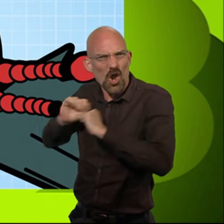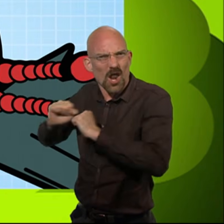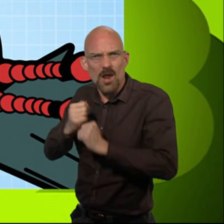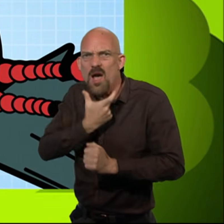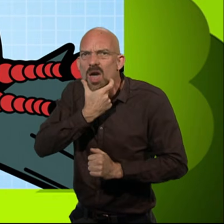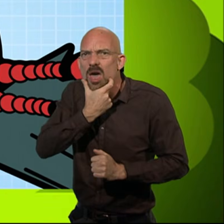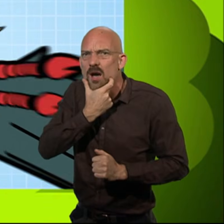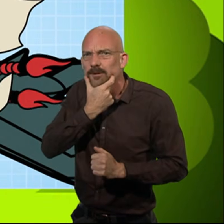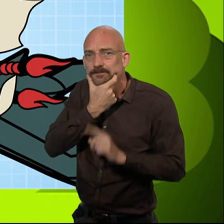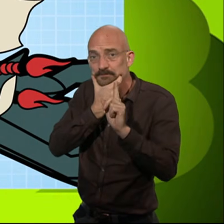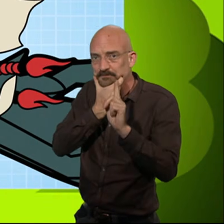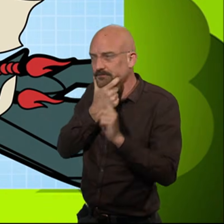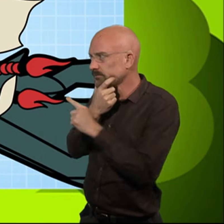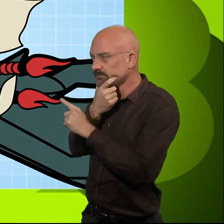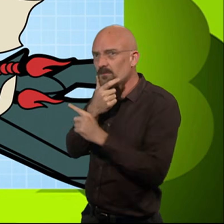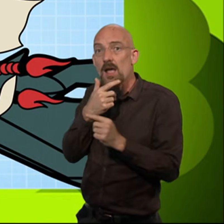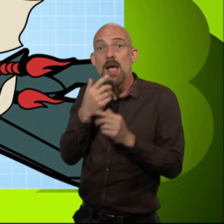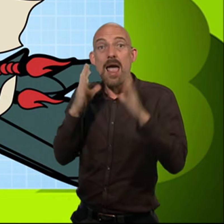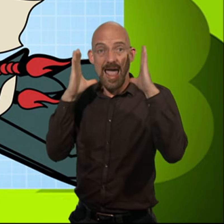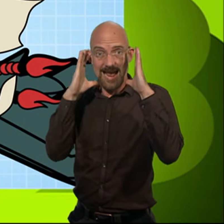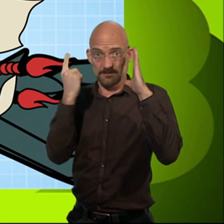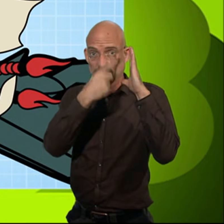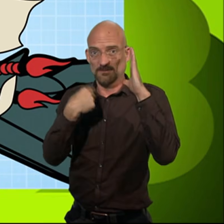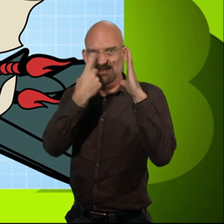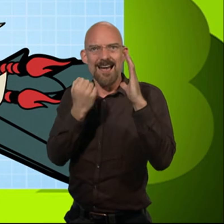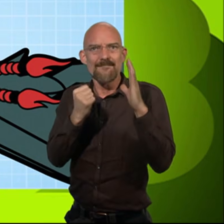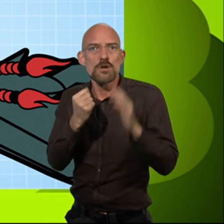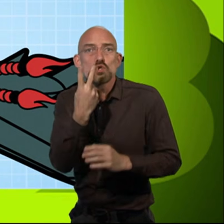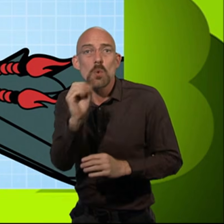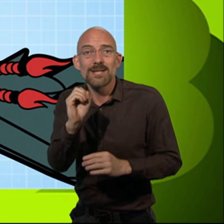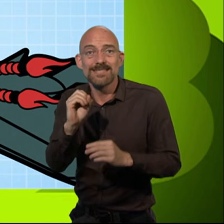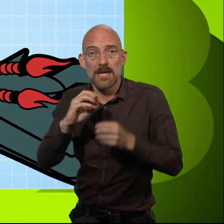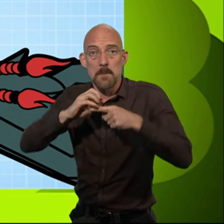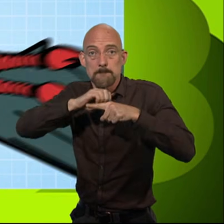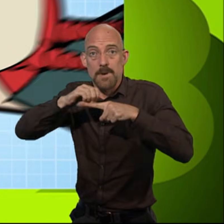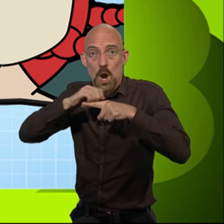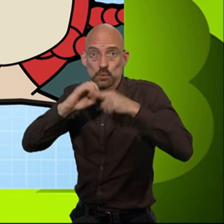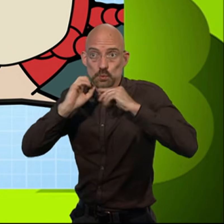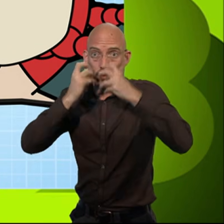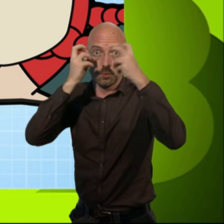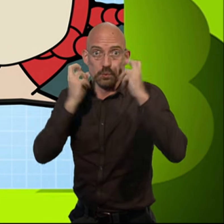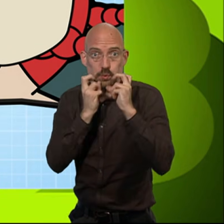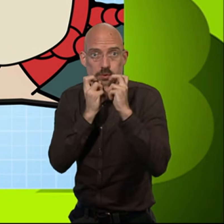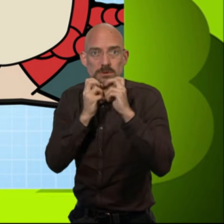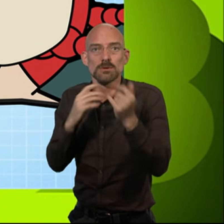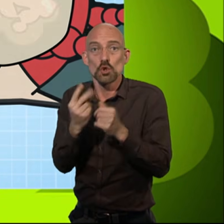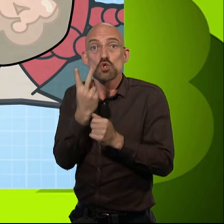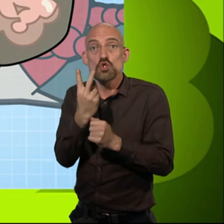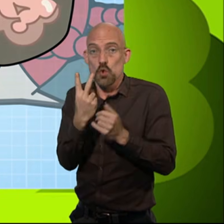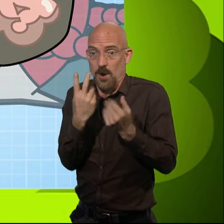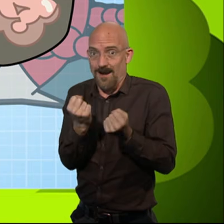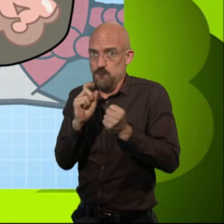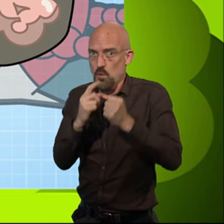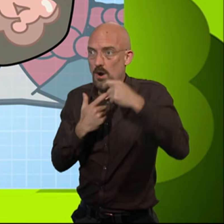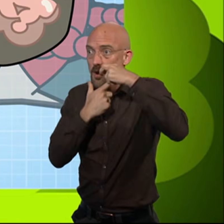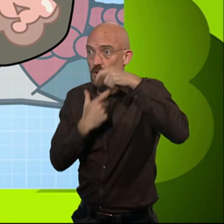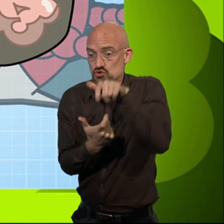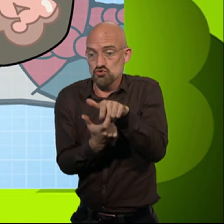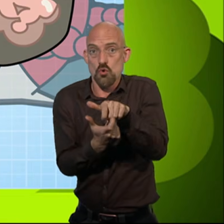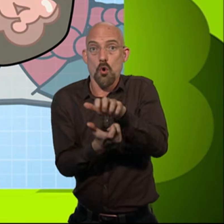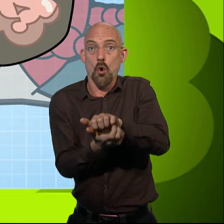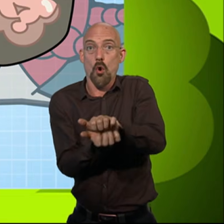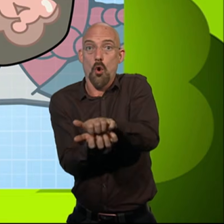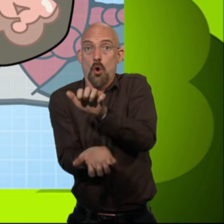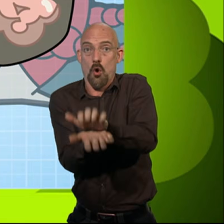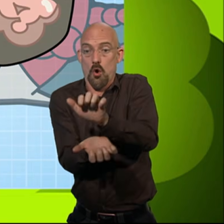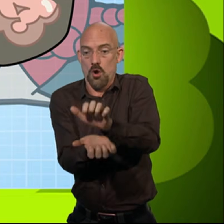Well, inside your head are 20 bones that make up your skull. 2 of them are in your jaw. There's the mandible, which is one of the strongest